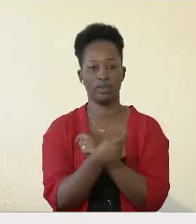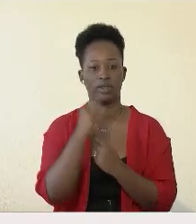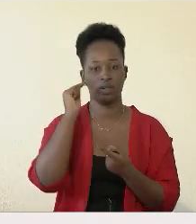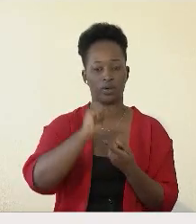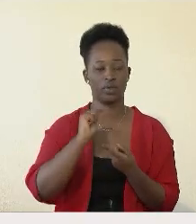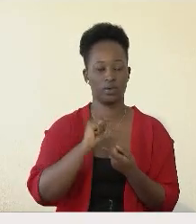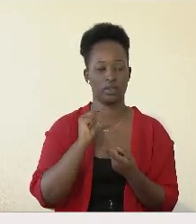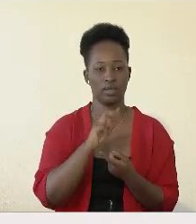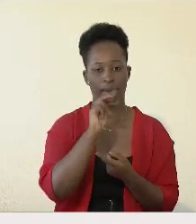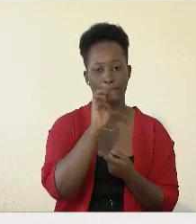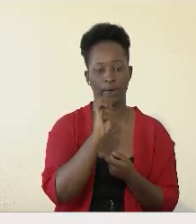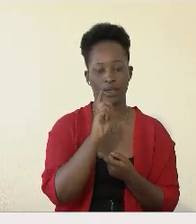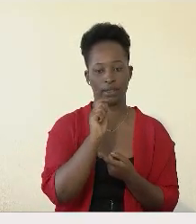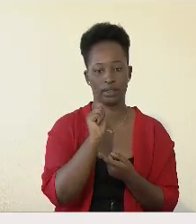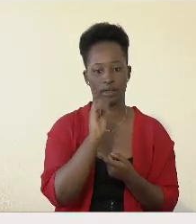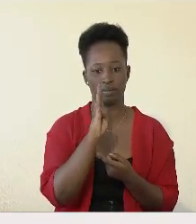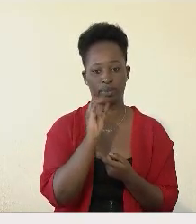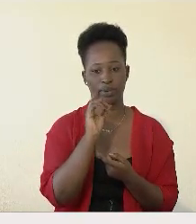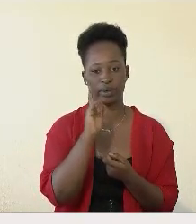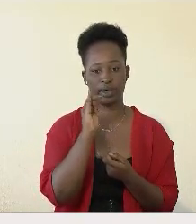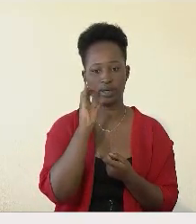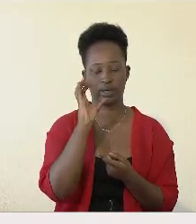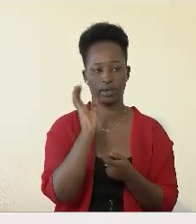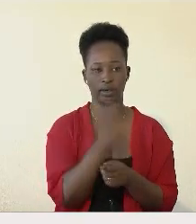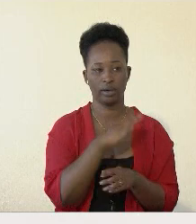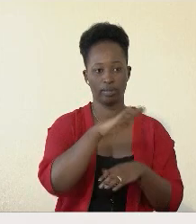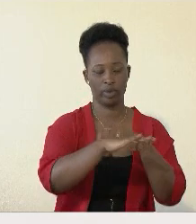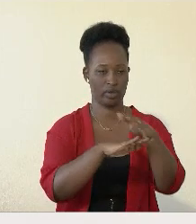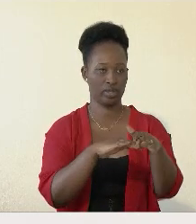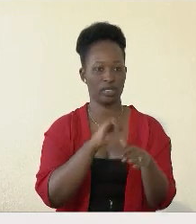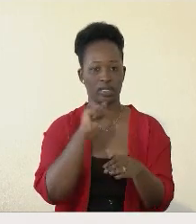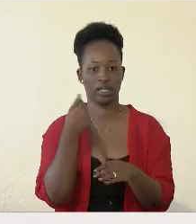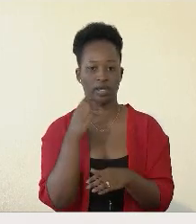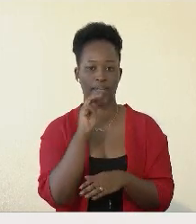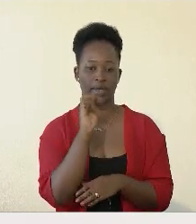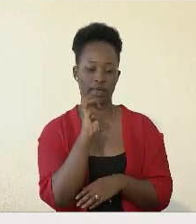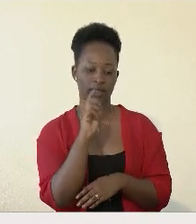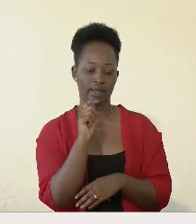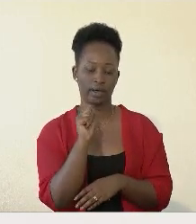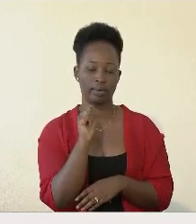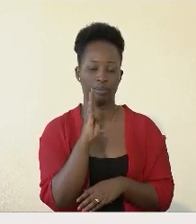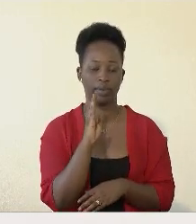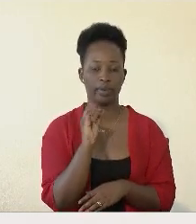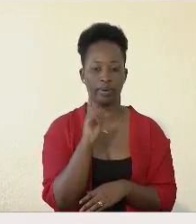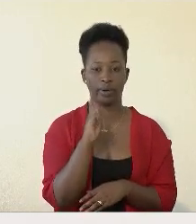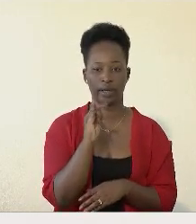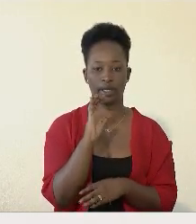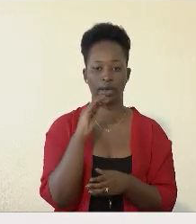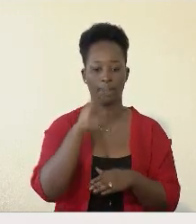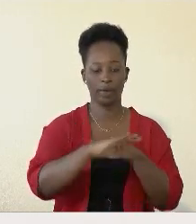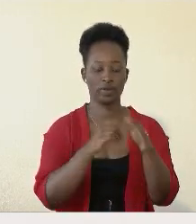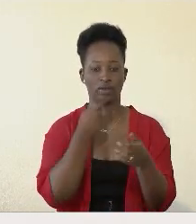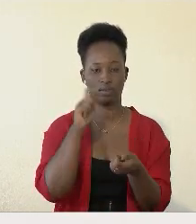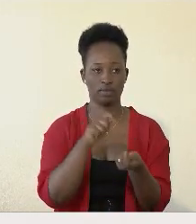reducing metabolic processes. That is, the other metabolic processes has to be reduced, all right? And now the